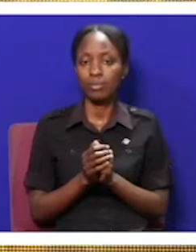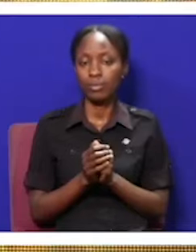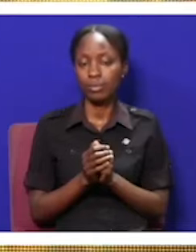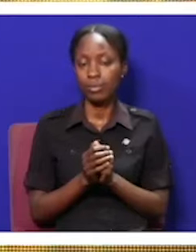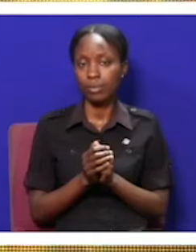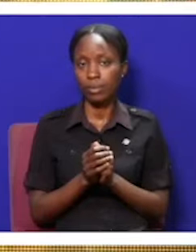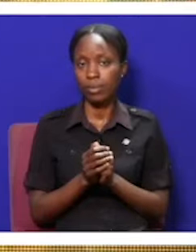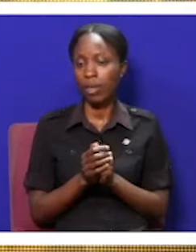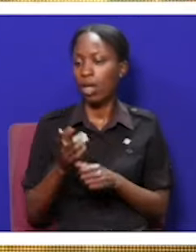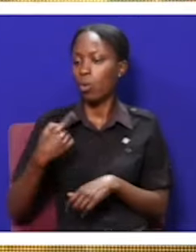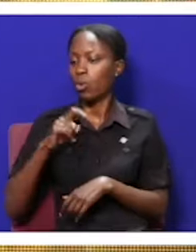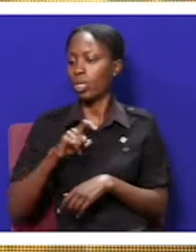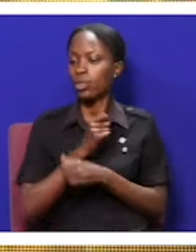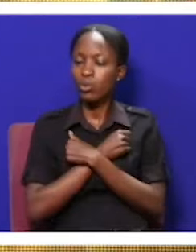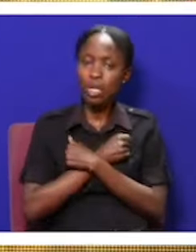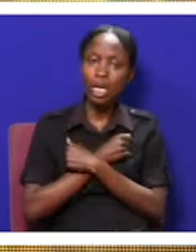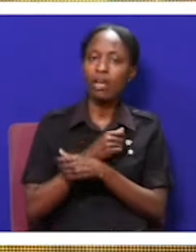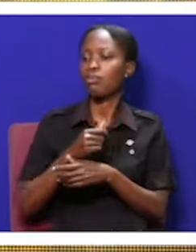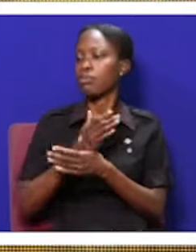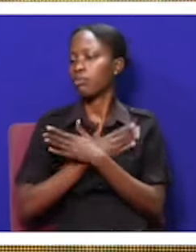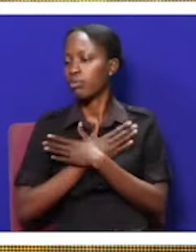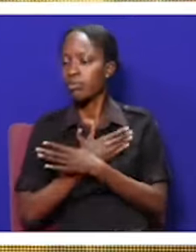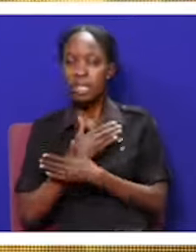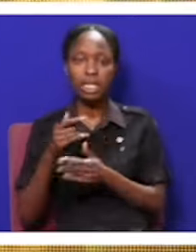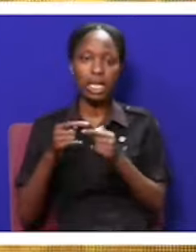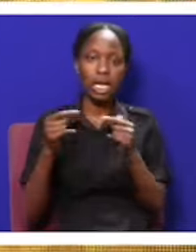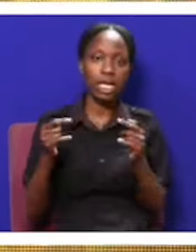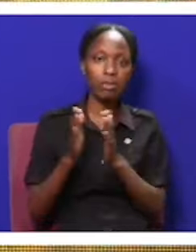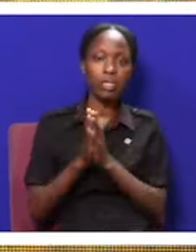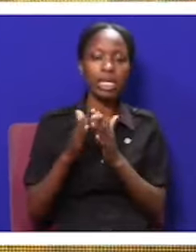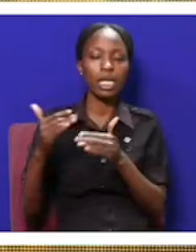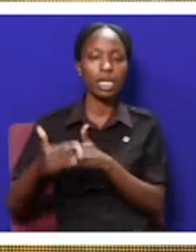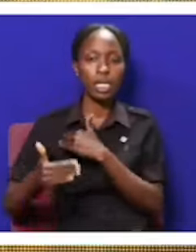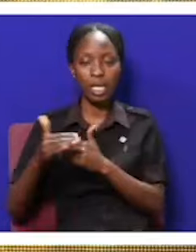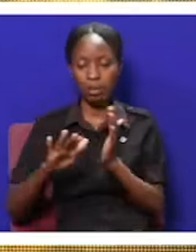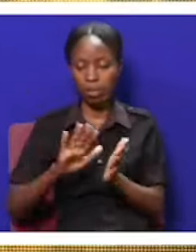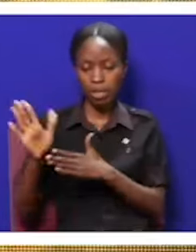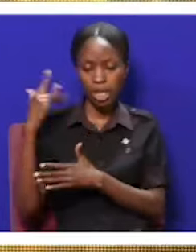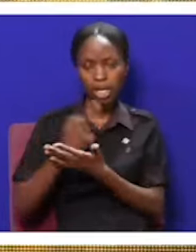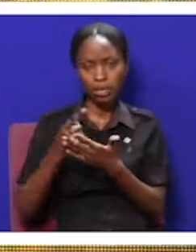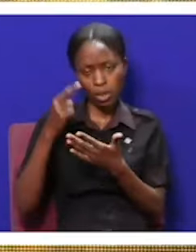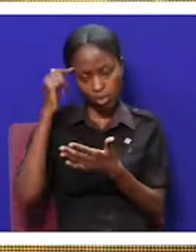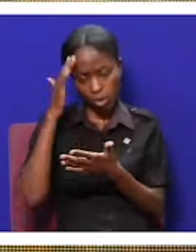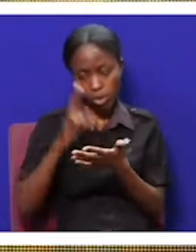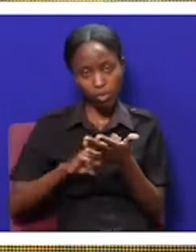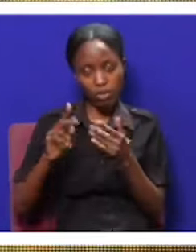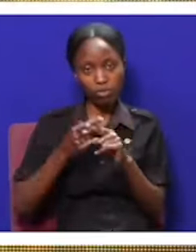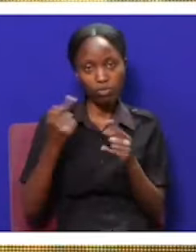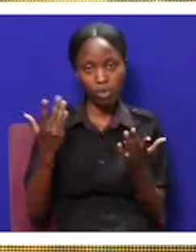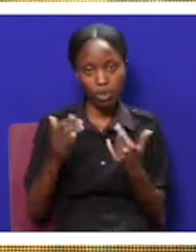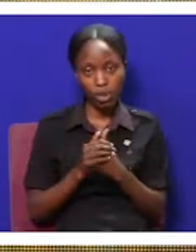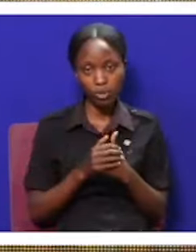our enemies, we love our neighbors. And where did we get our memory verse from? Who can remember?